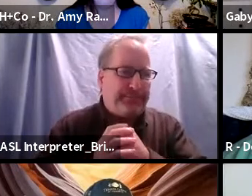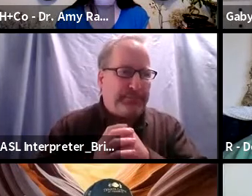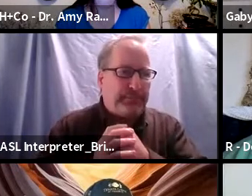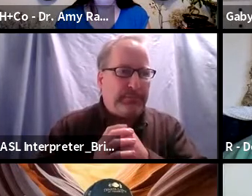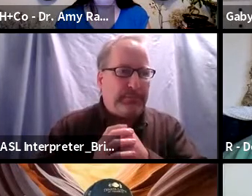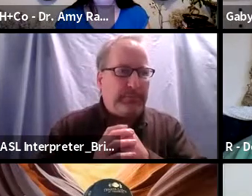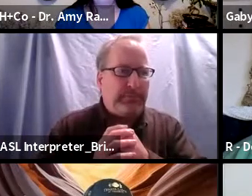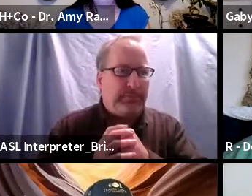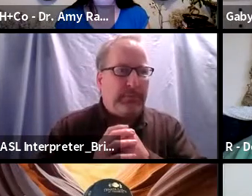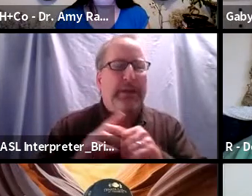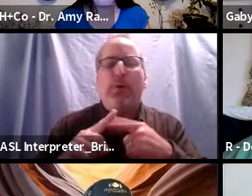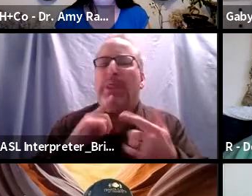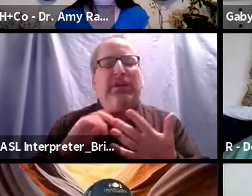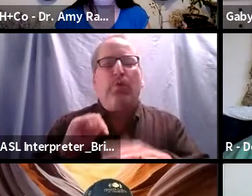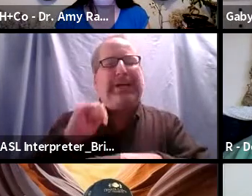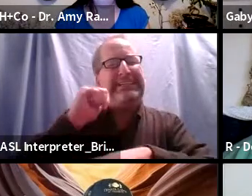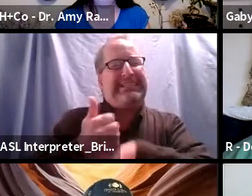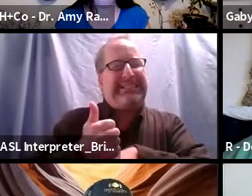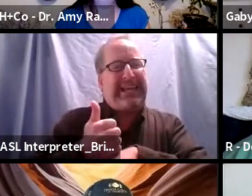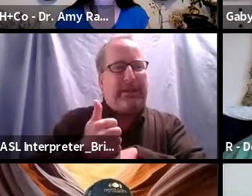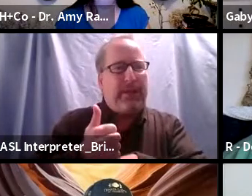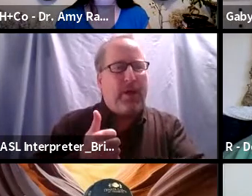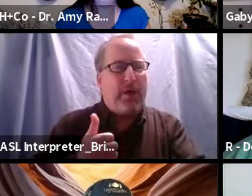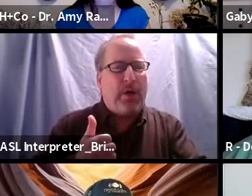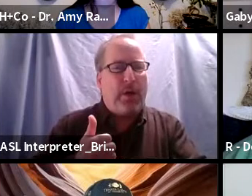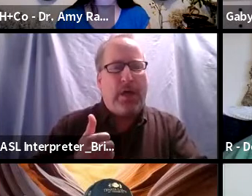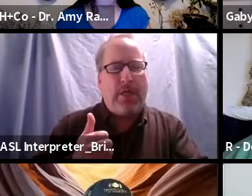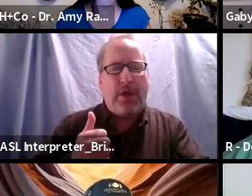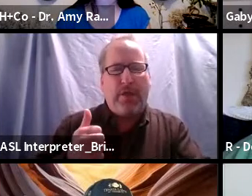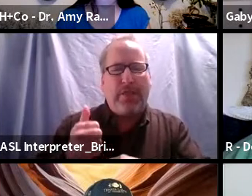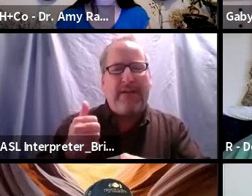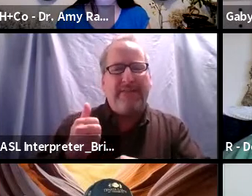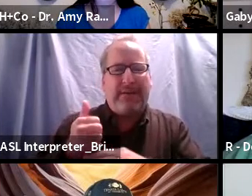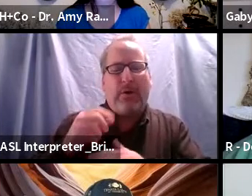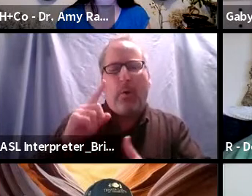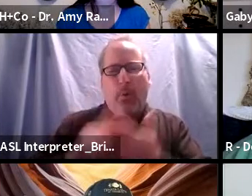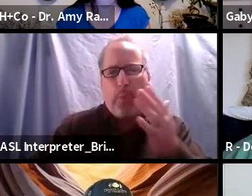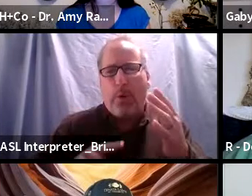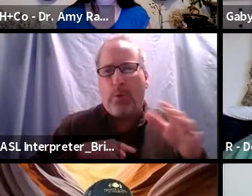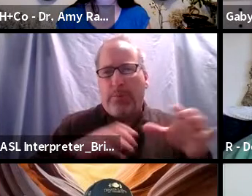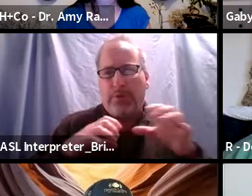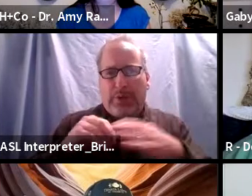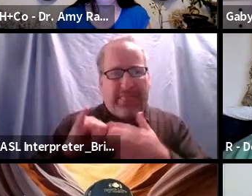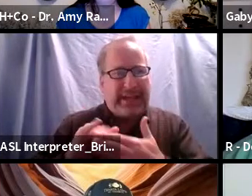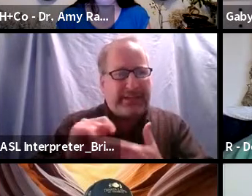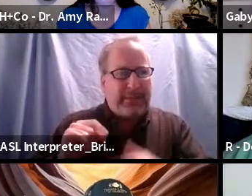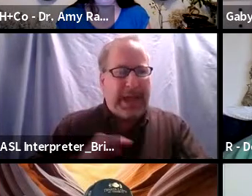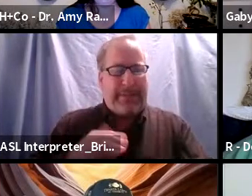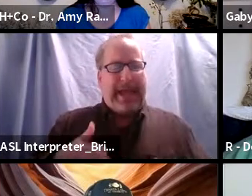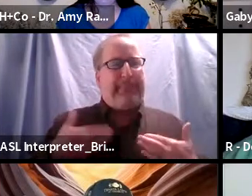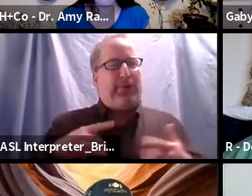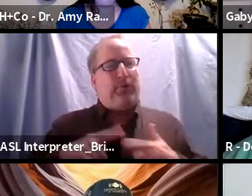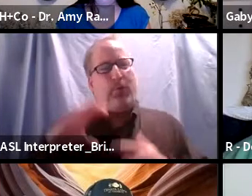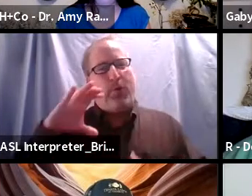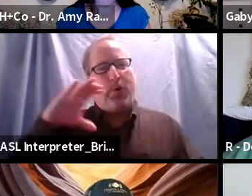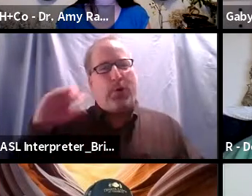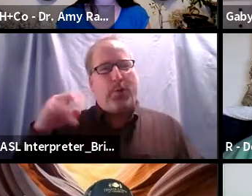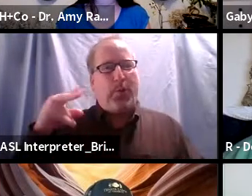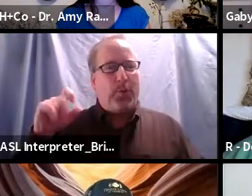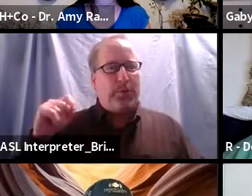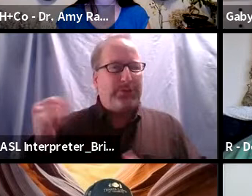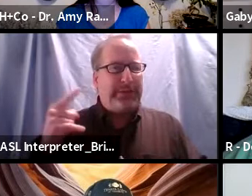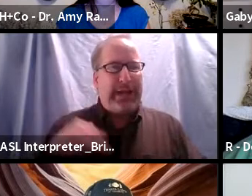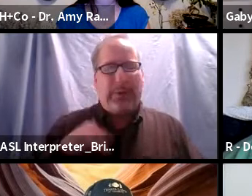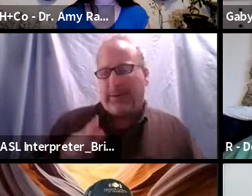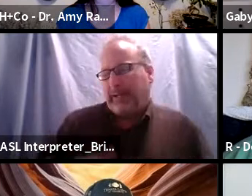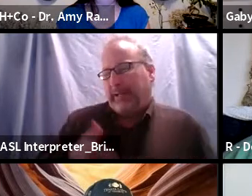importantly about laying that foundation of getting the work done over time. So I feel really excited to get the co-host today, and yeah, I'll pass it